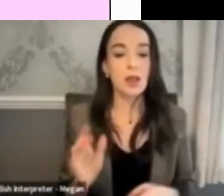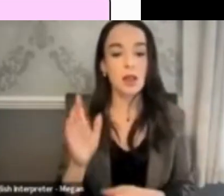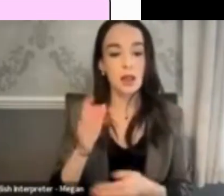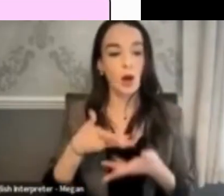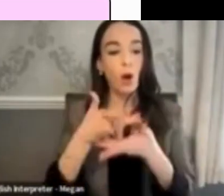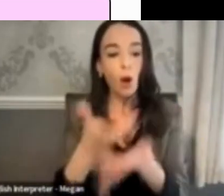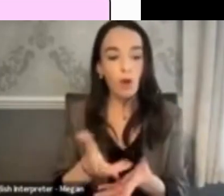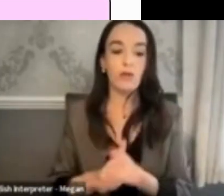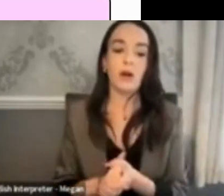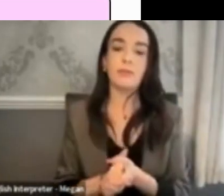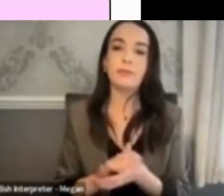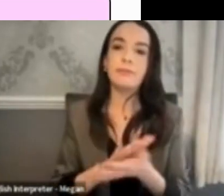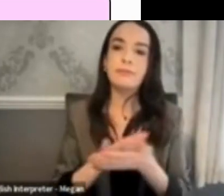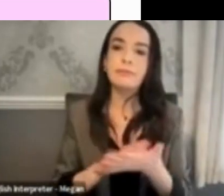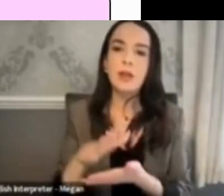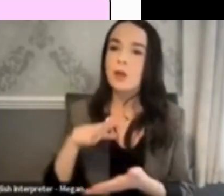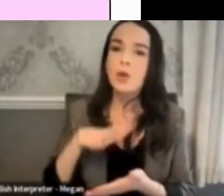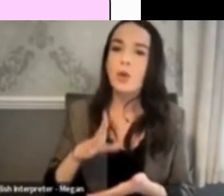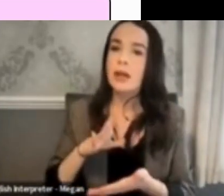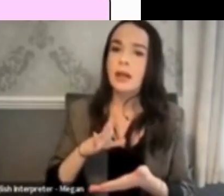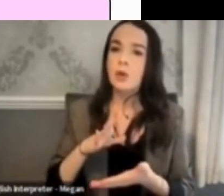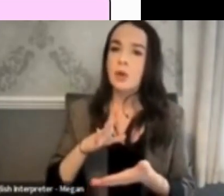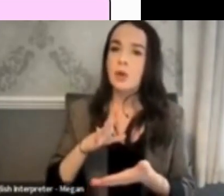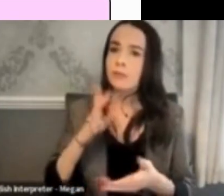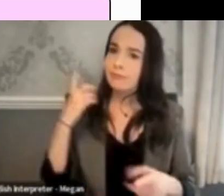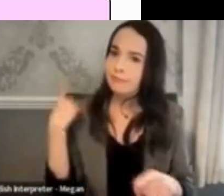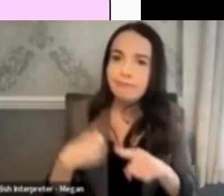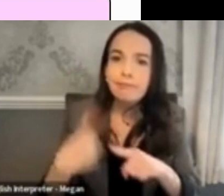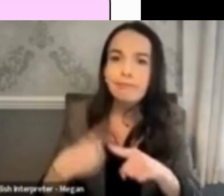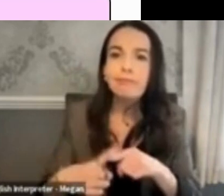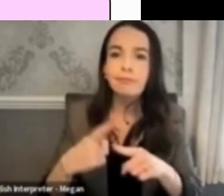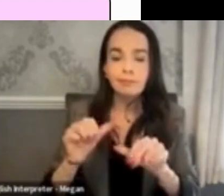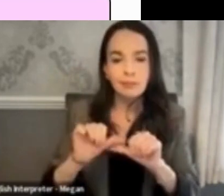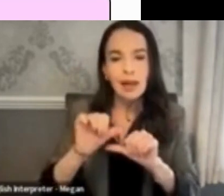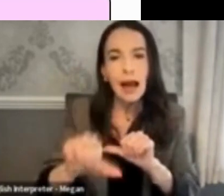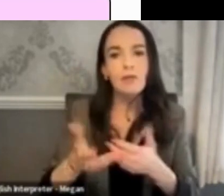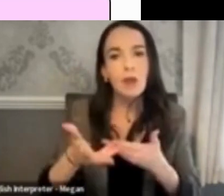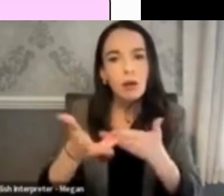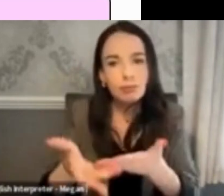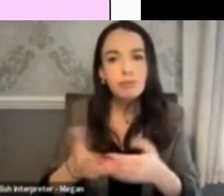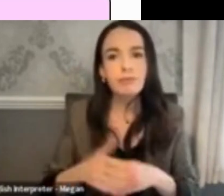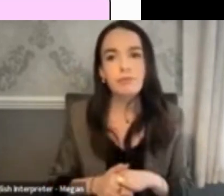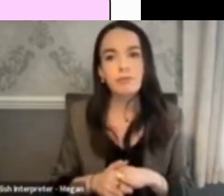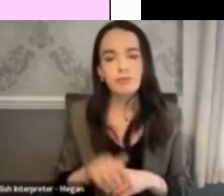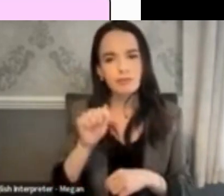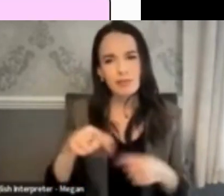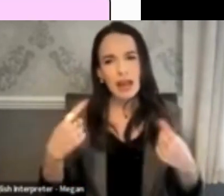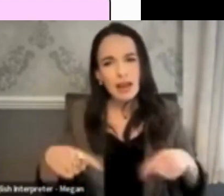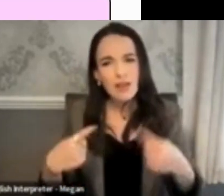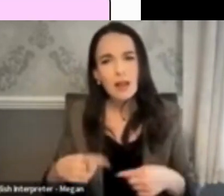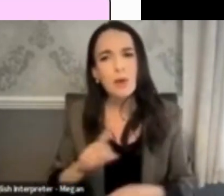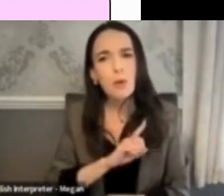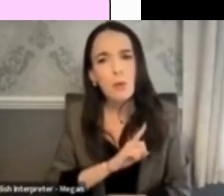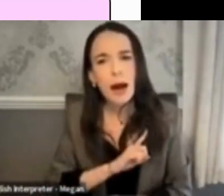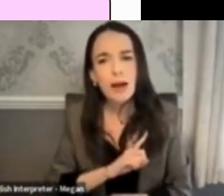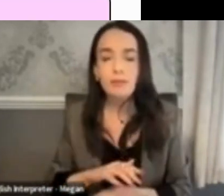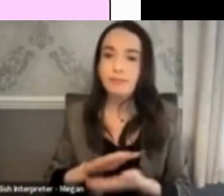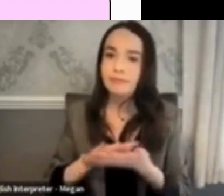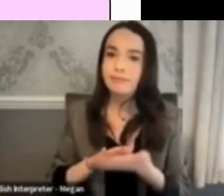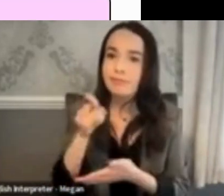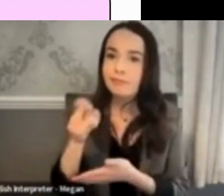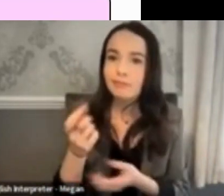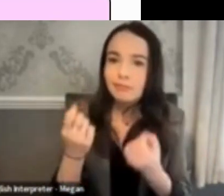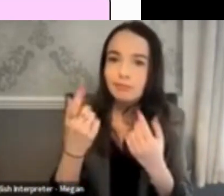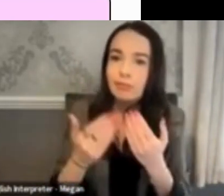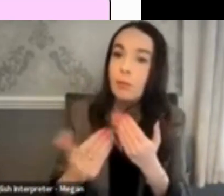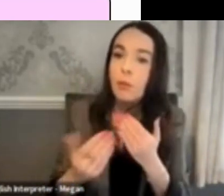that we've shared in the essential information document. We're making this available to help you to understand more about key dates and